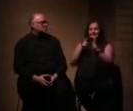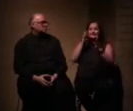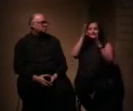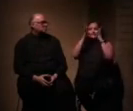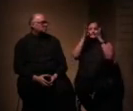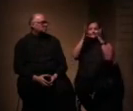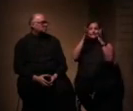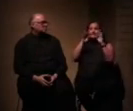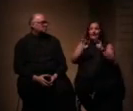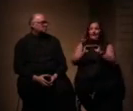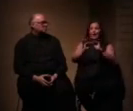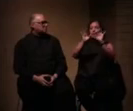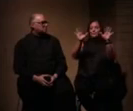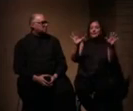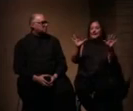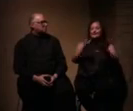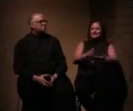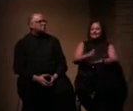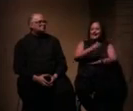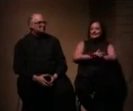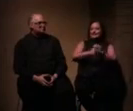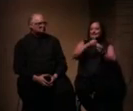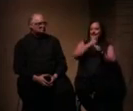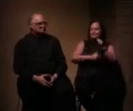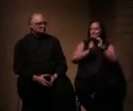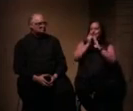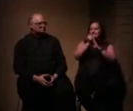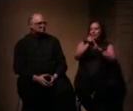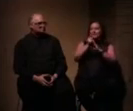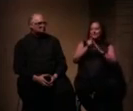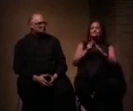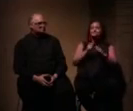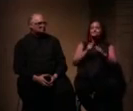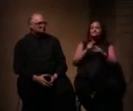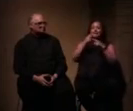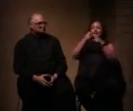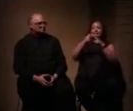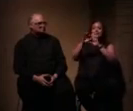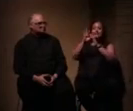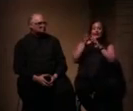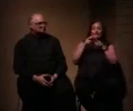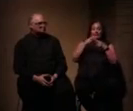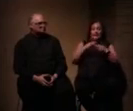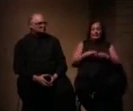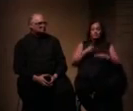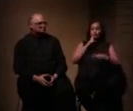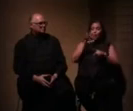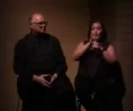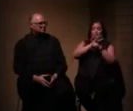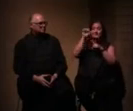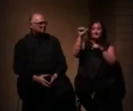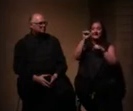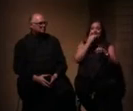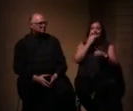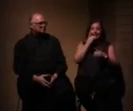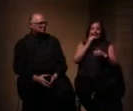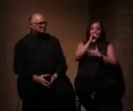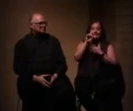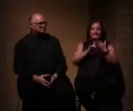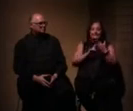and enhances every moment on stage. The nominees for Outstanding Lighting Design are